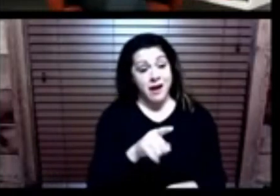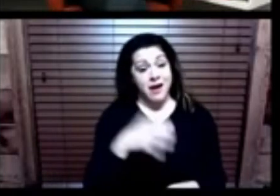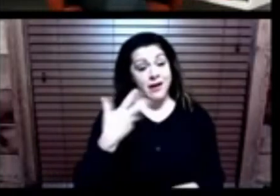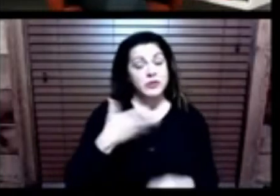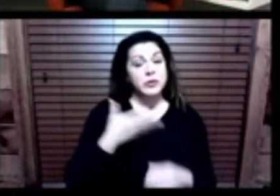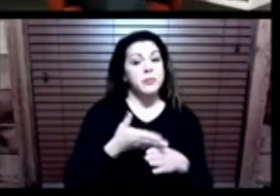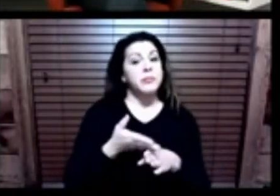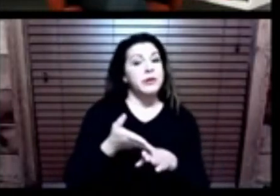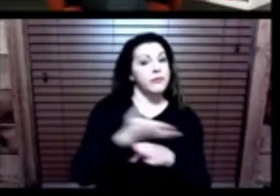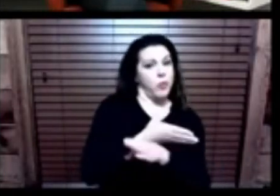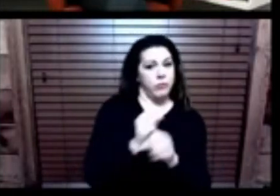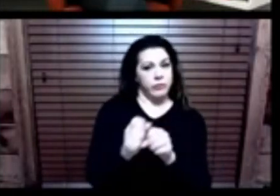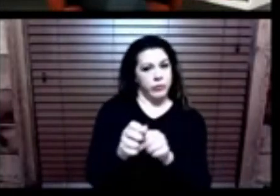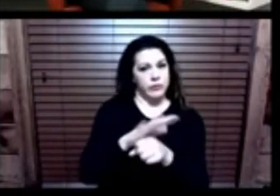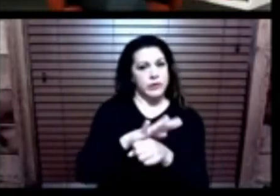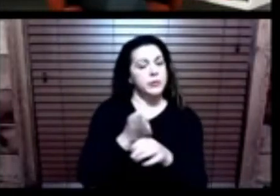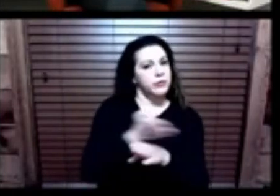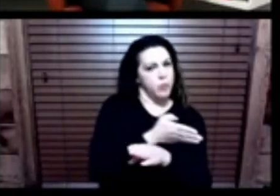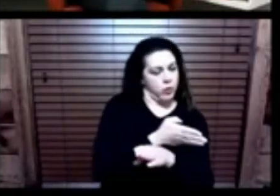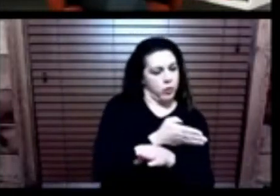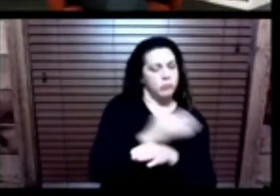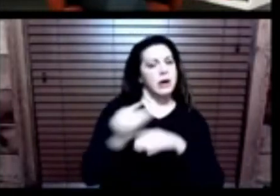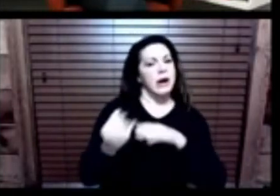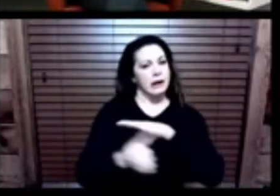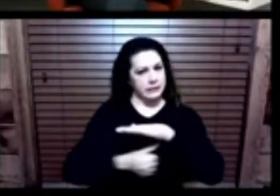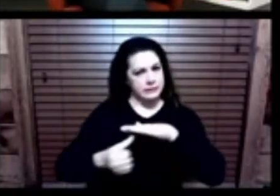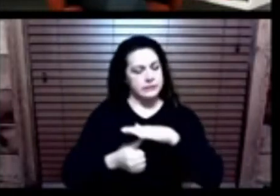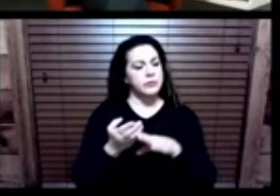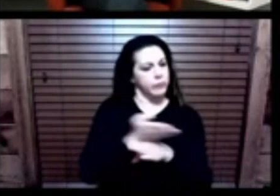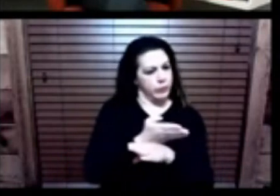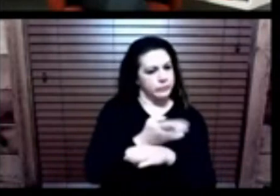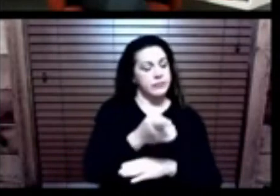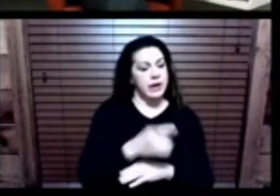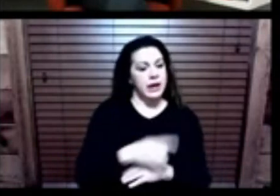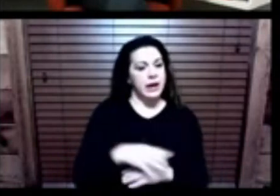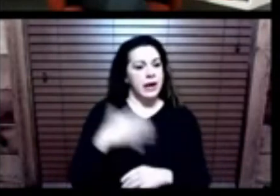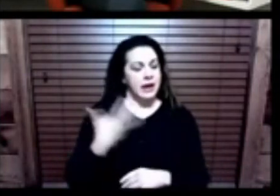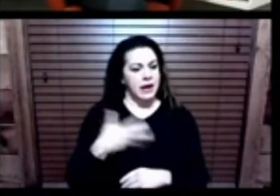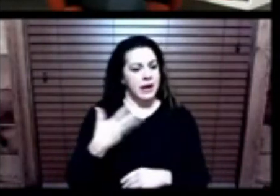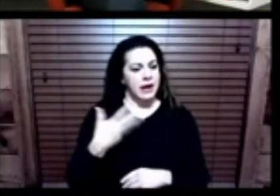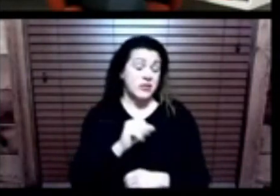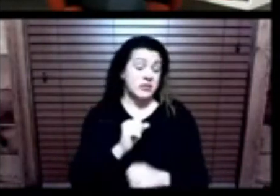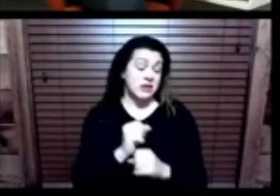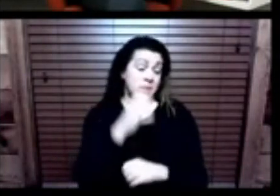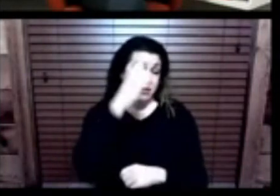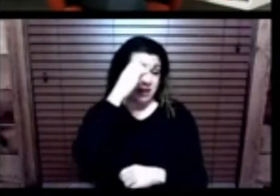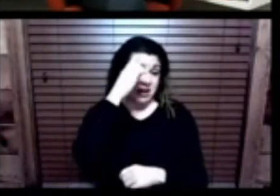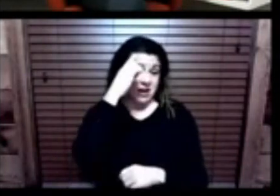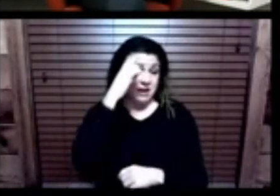the pandemic sequestered series that you're going to show. That one right there was back in, I would